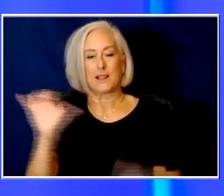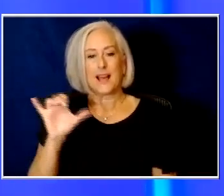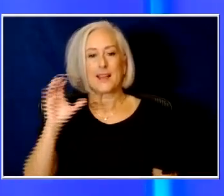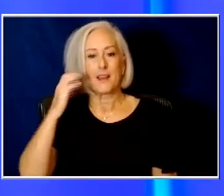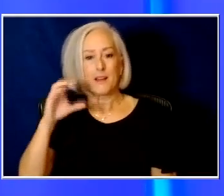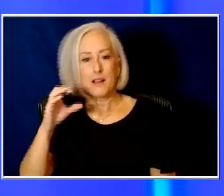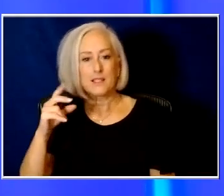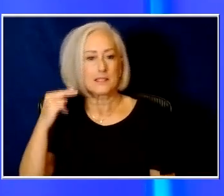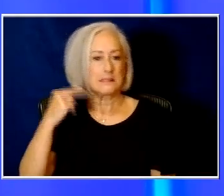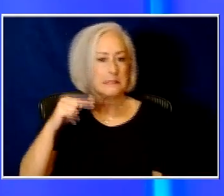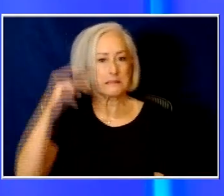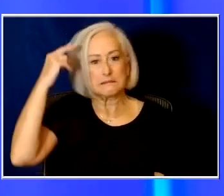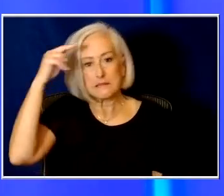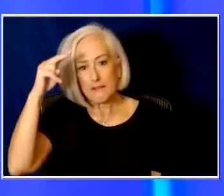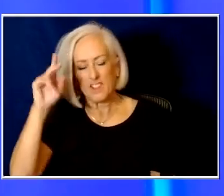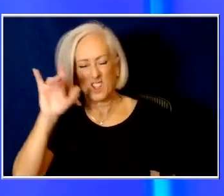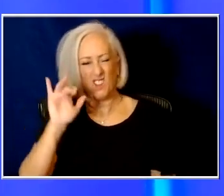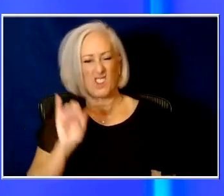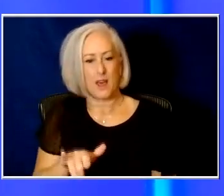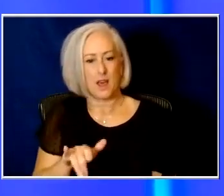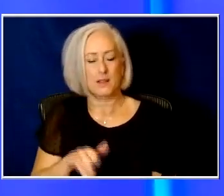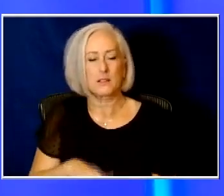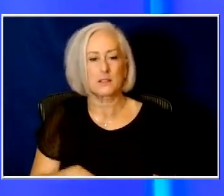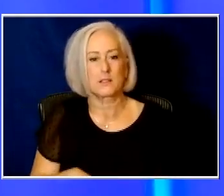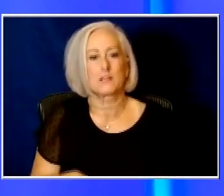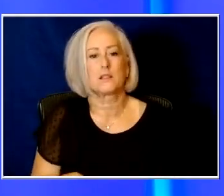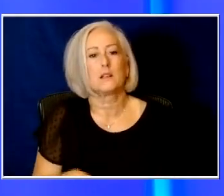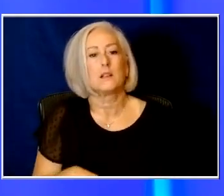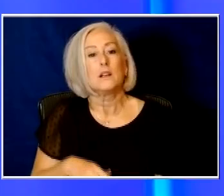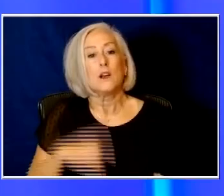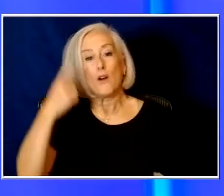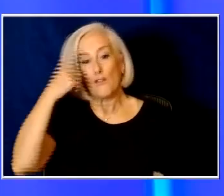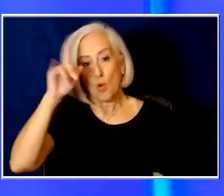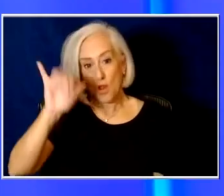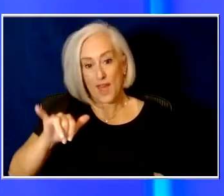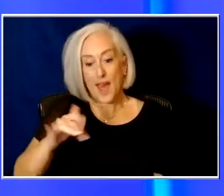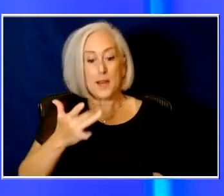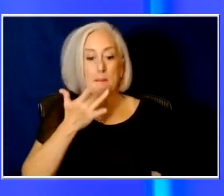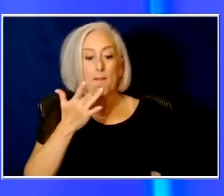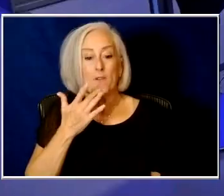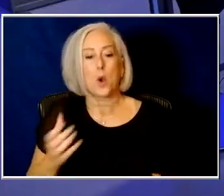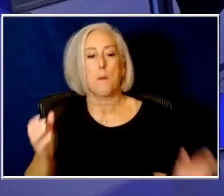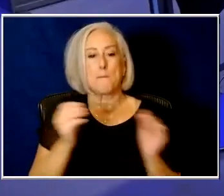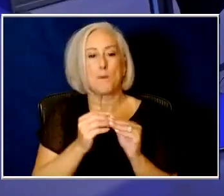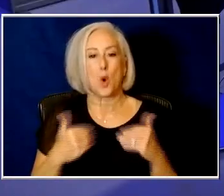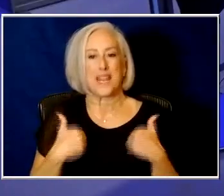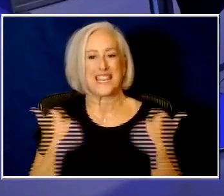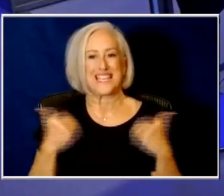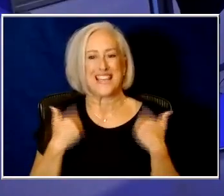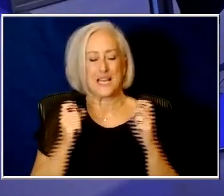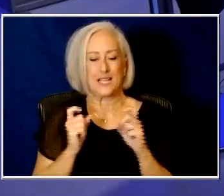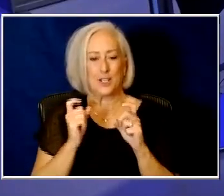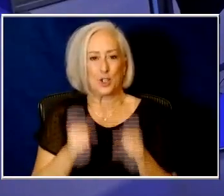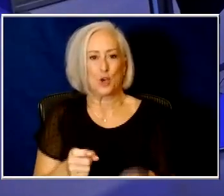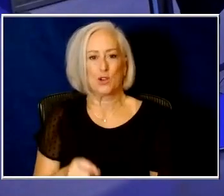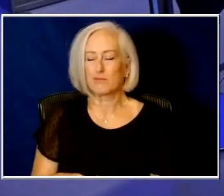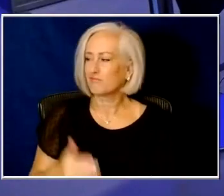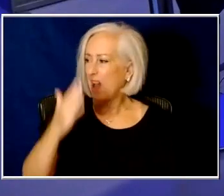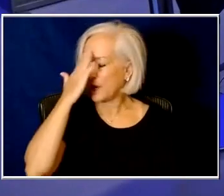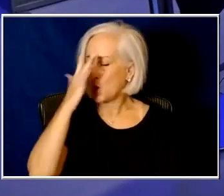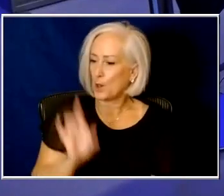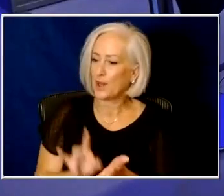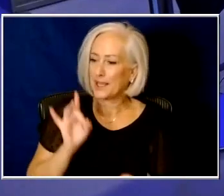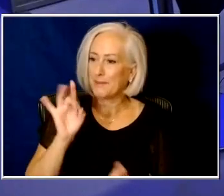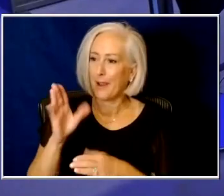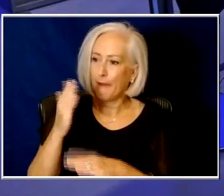donor situation, we would prefer younger donors as compared to, Yeah, I know you kicked me out. Yeah, you kicked me. Yeah,